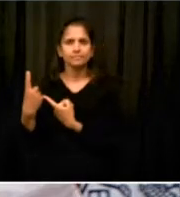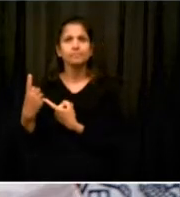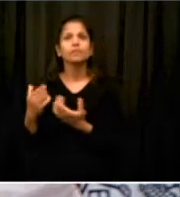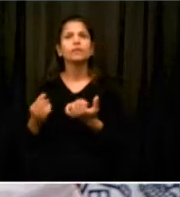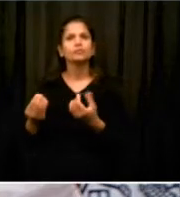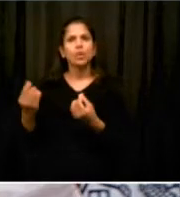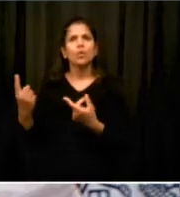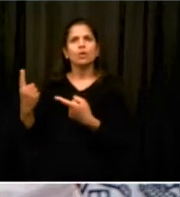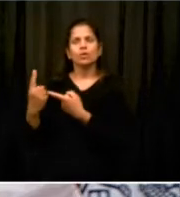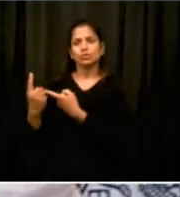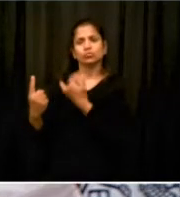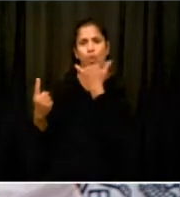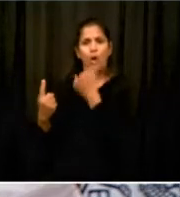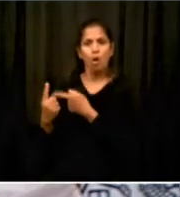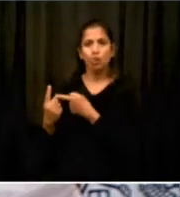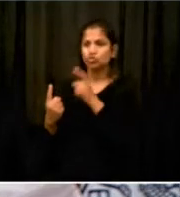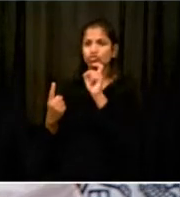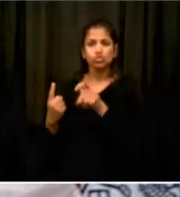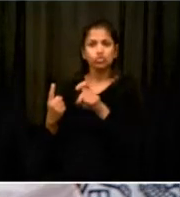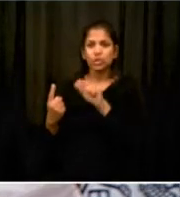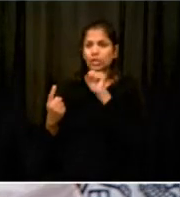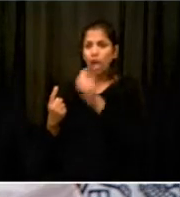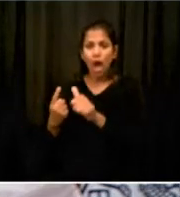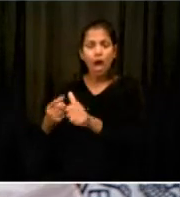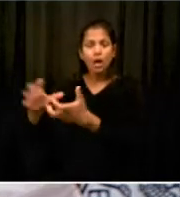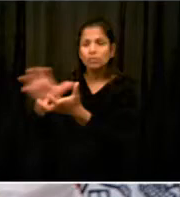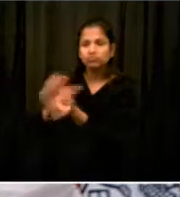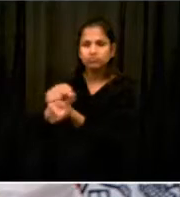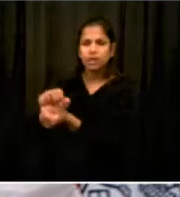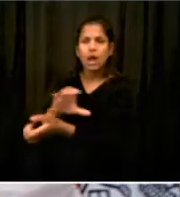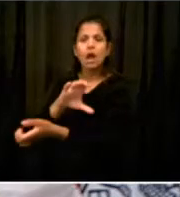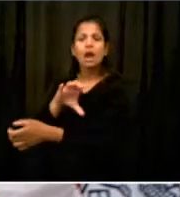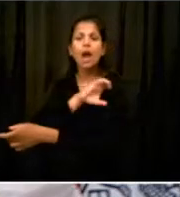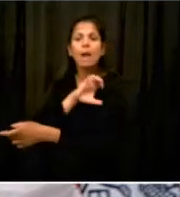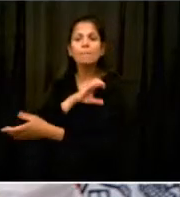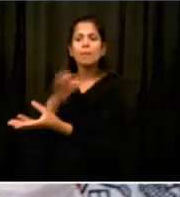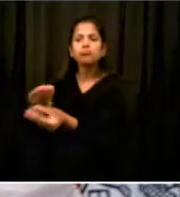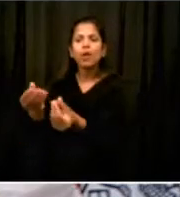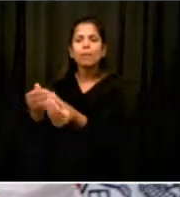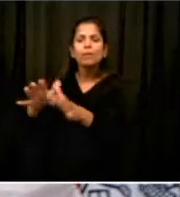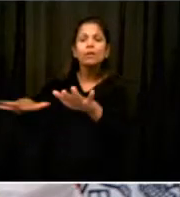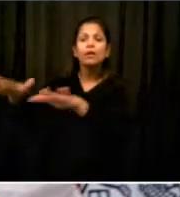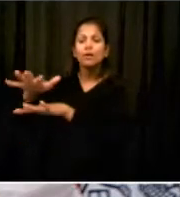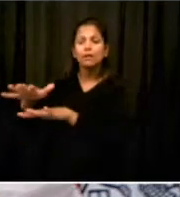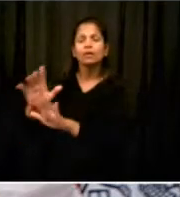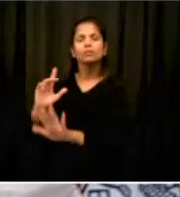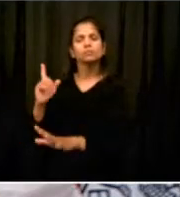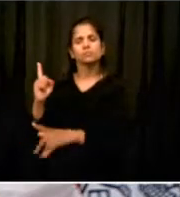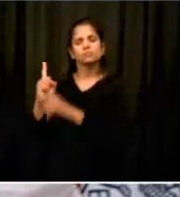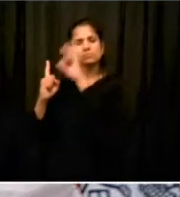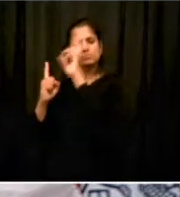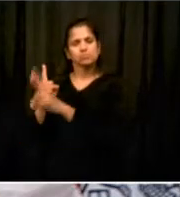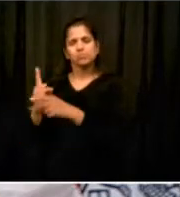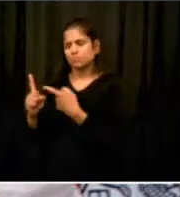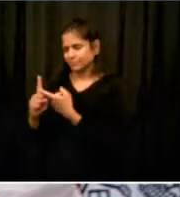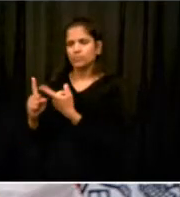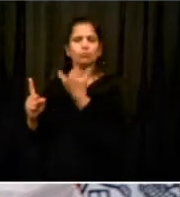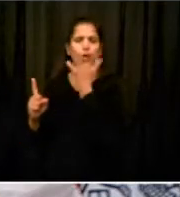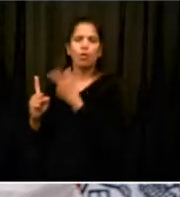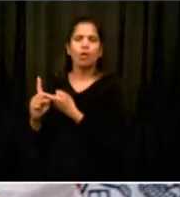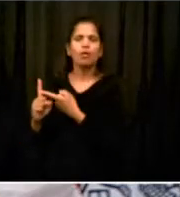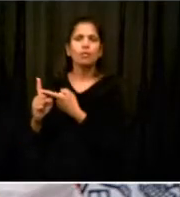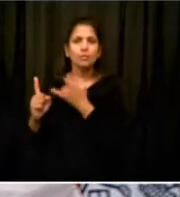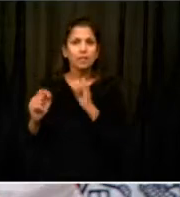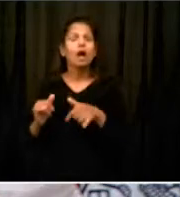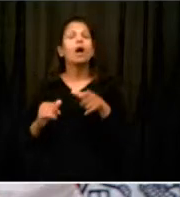who epitomized peaceful protest and civil disobedience. There's lots of powerful ways to make an impact without damaging any